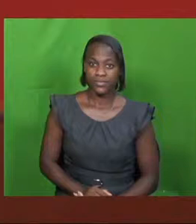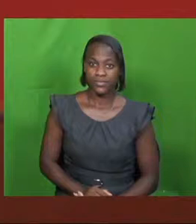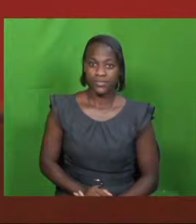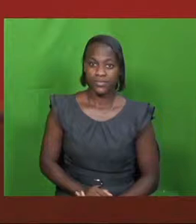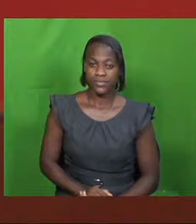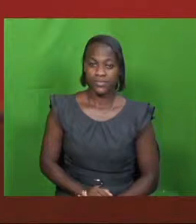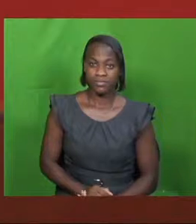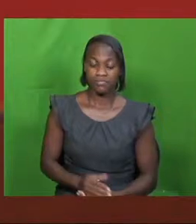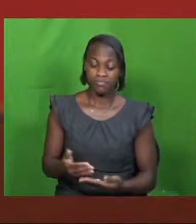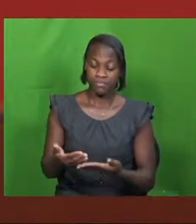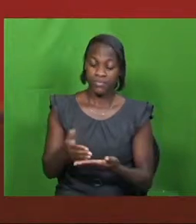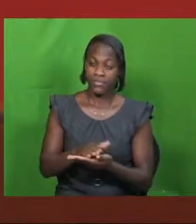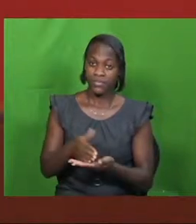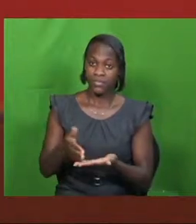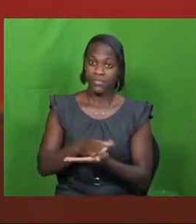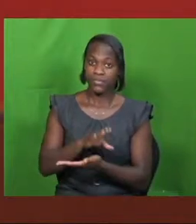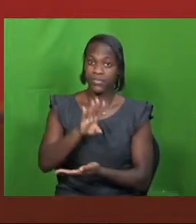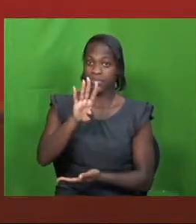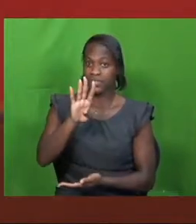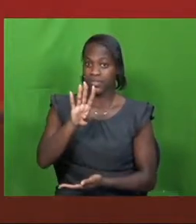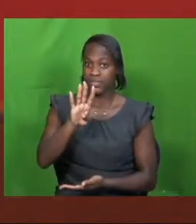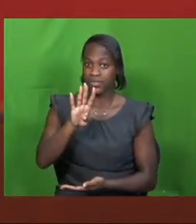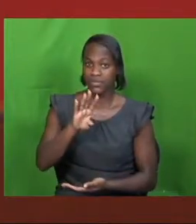Page 4.